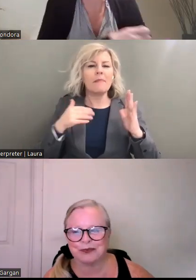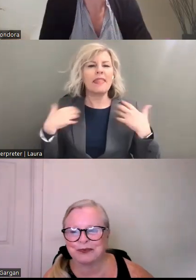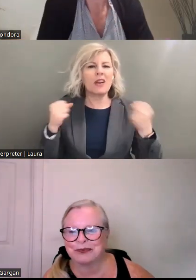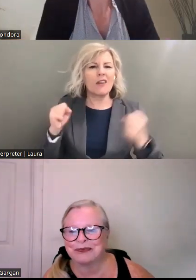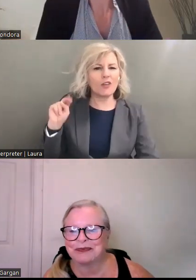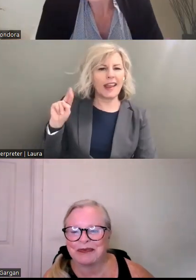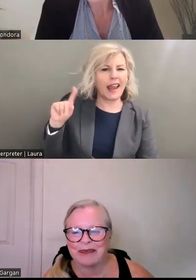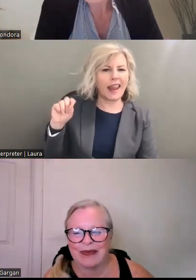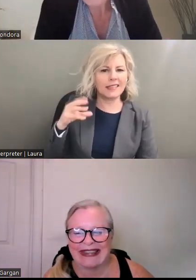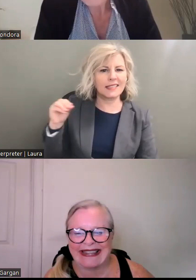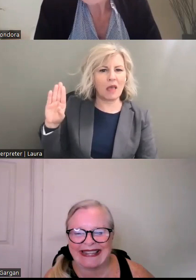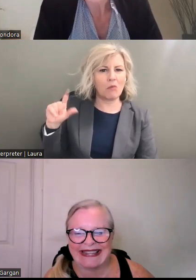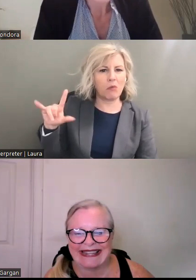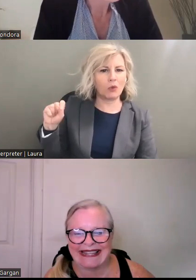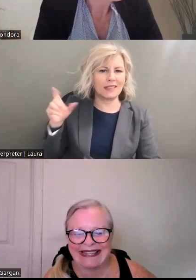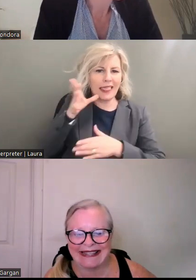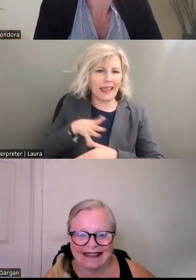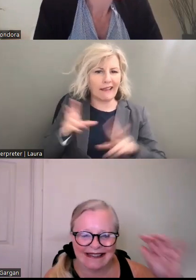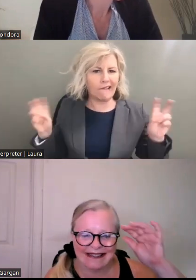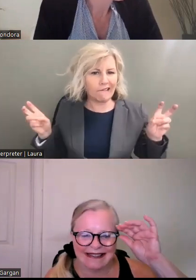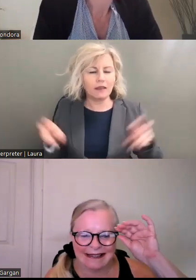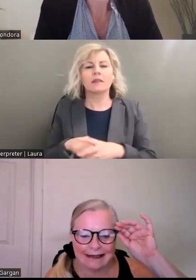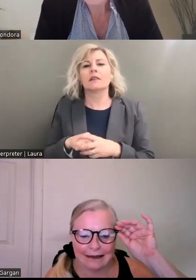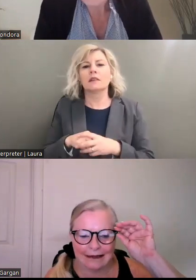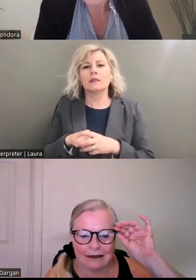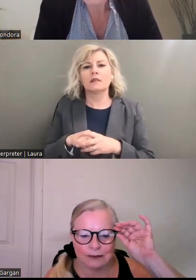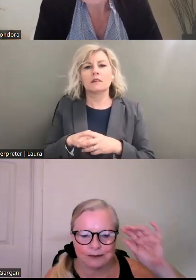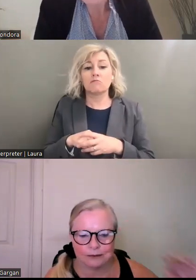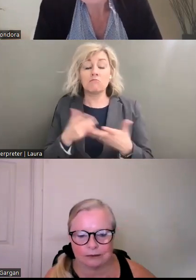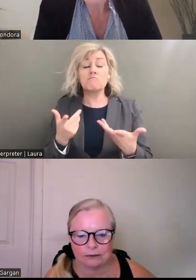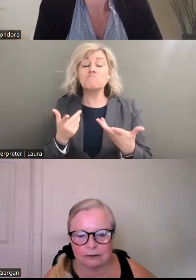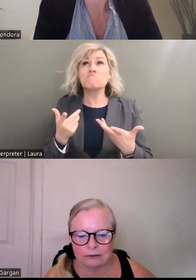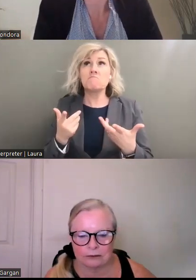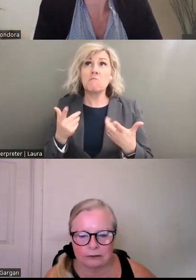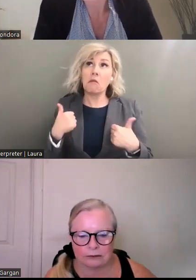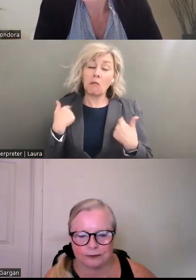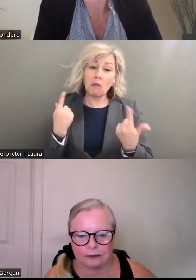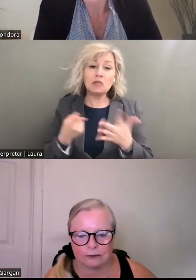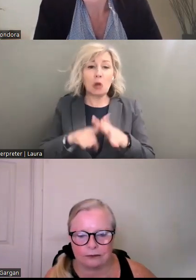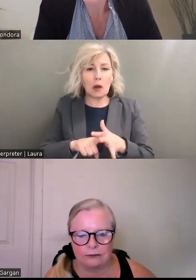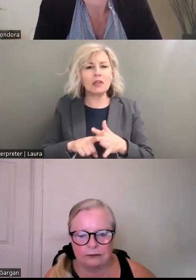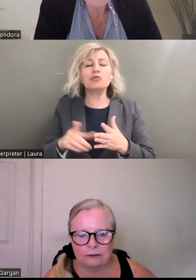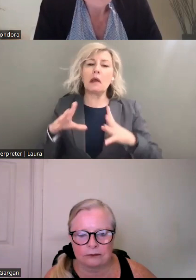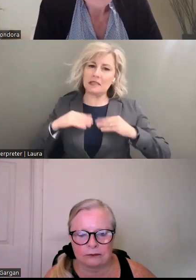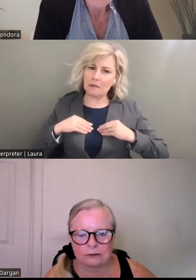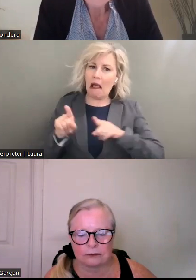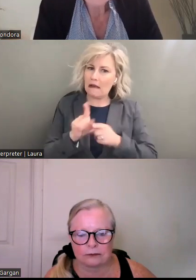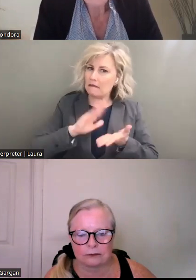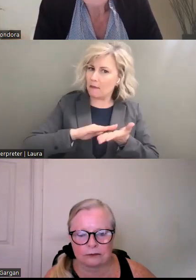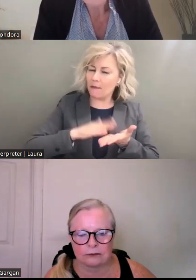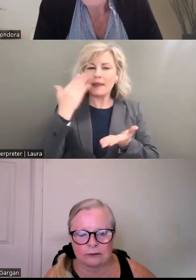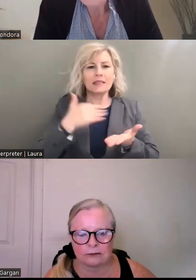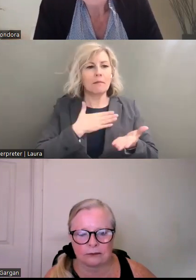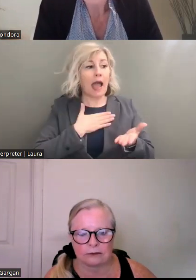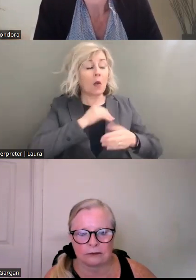lady, which over time, I have come to take that as a compliment, because I think in the work that I do, I have